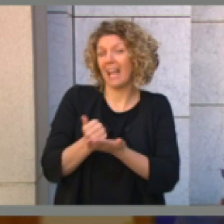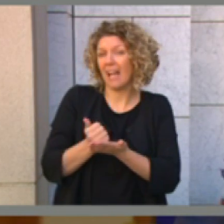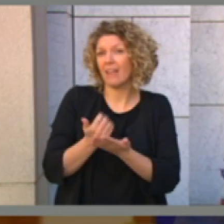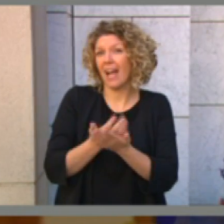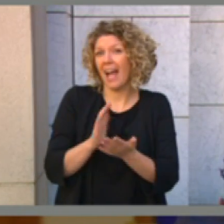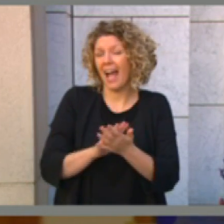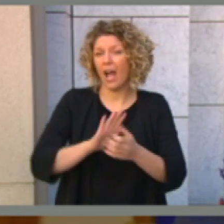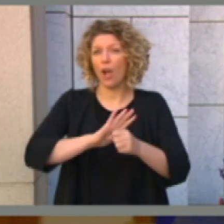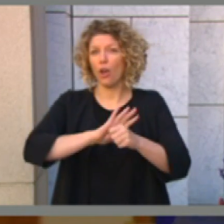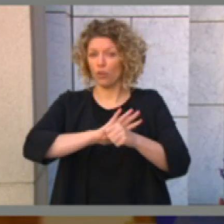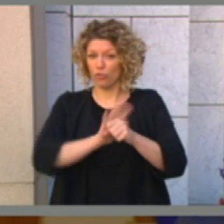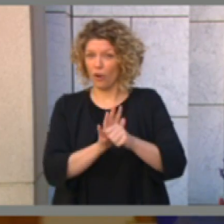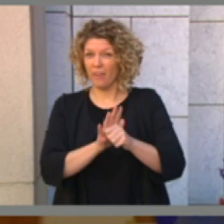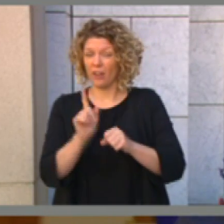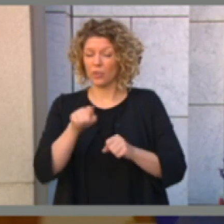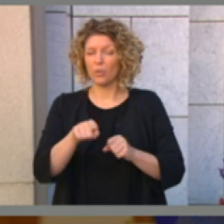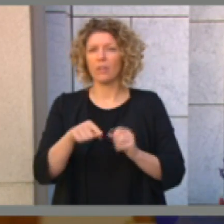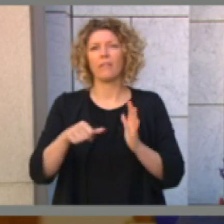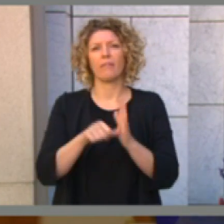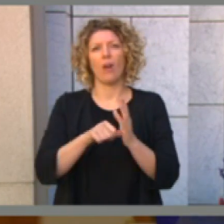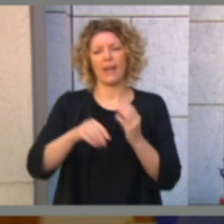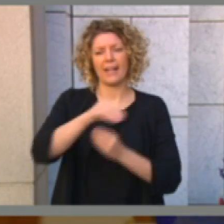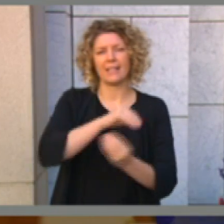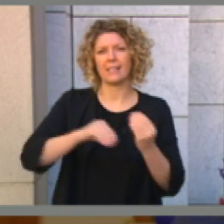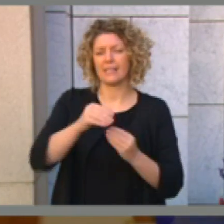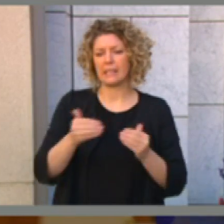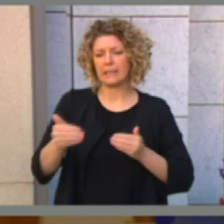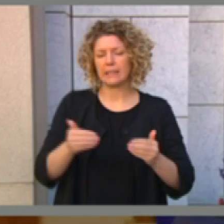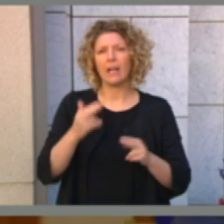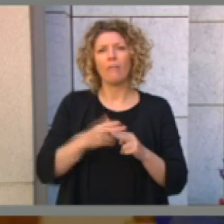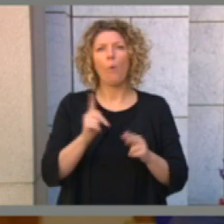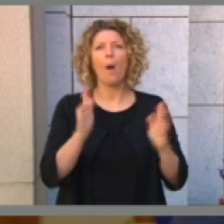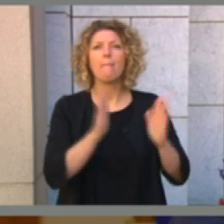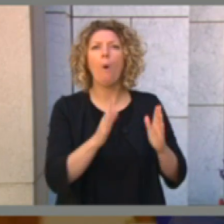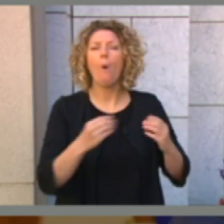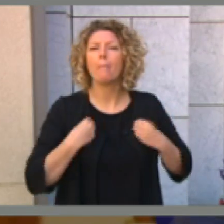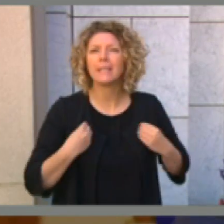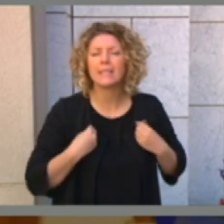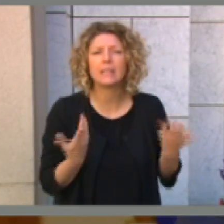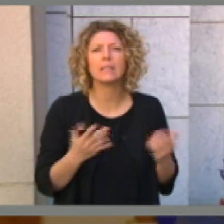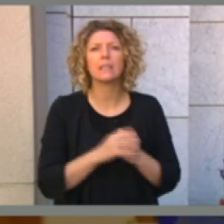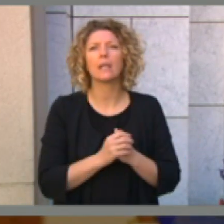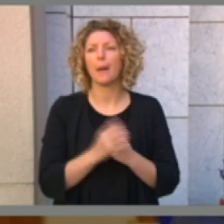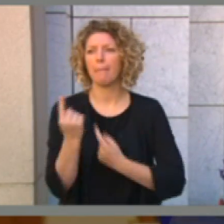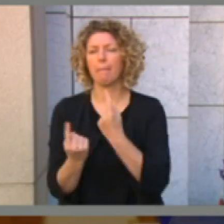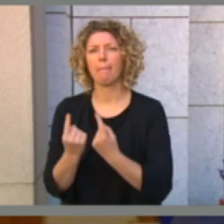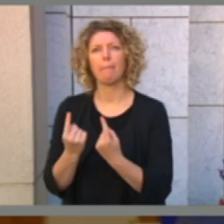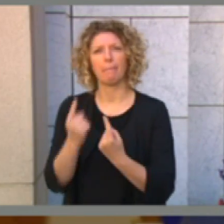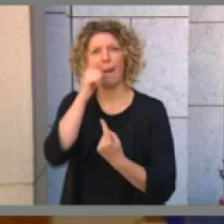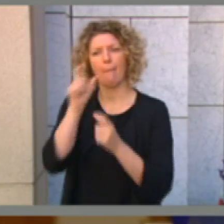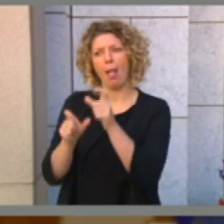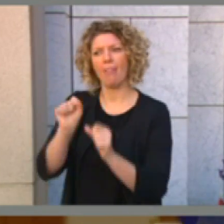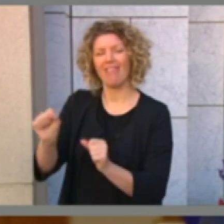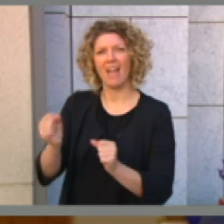the coronavirus on the Australian economy, particularly on small businesses and individuals. Last week, we focused very much on the stimulus